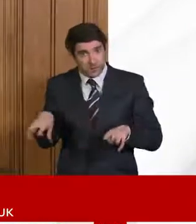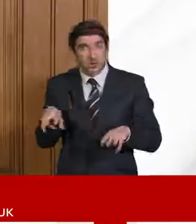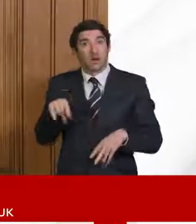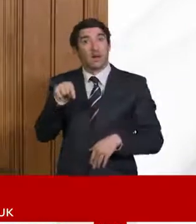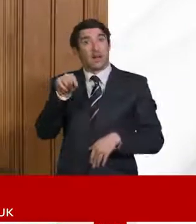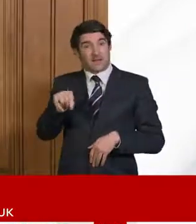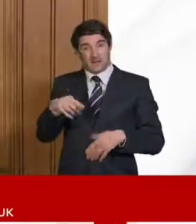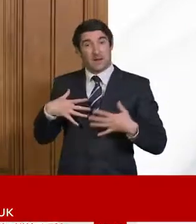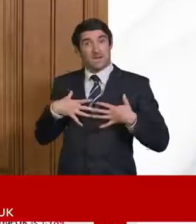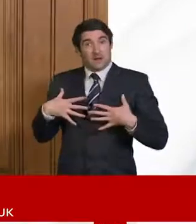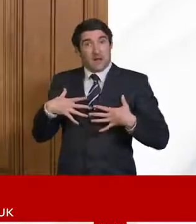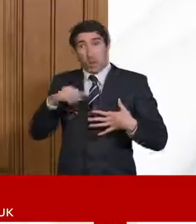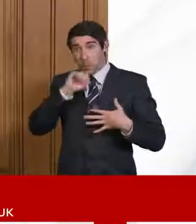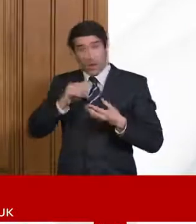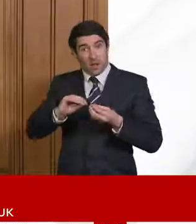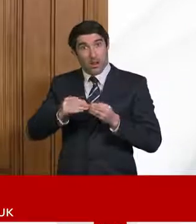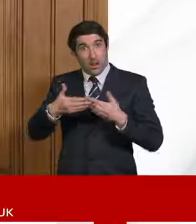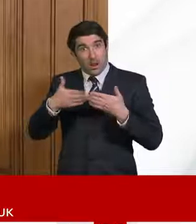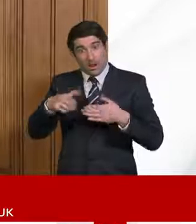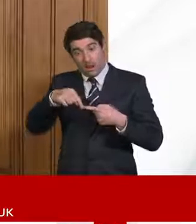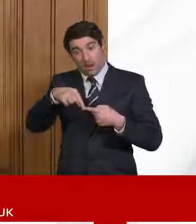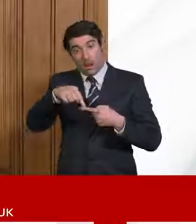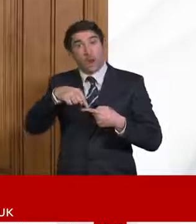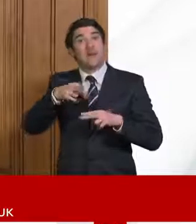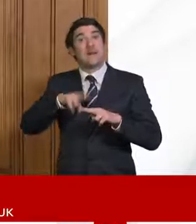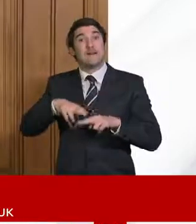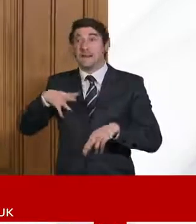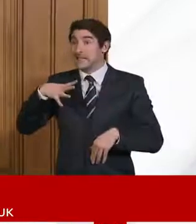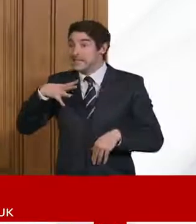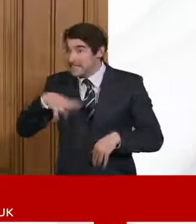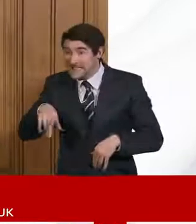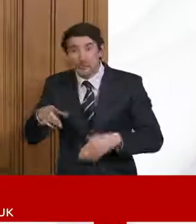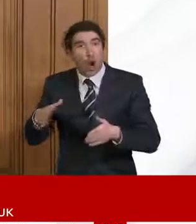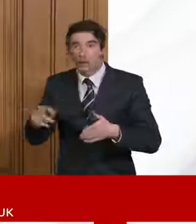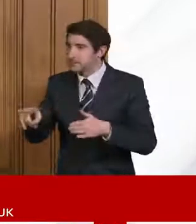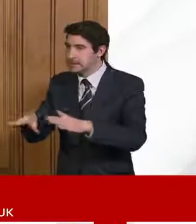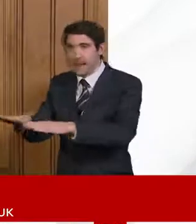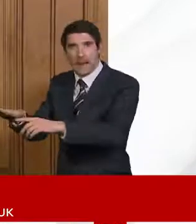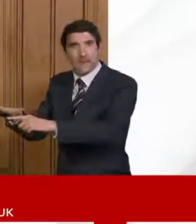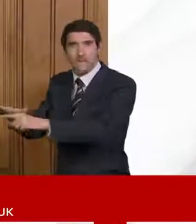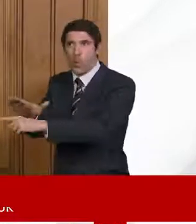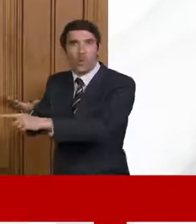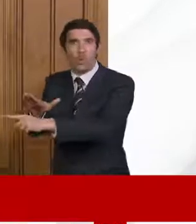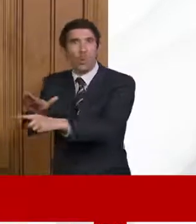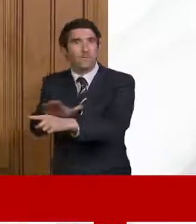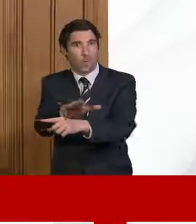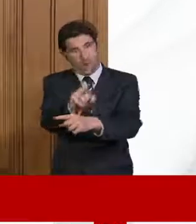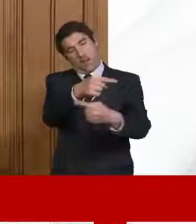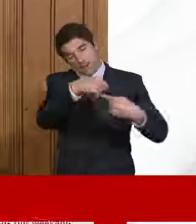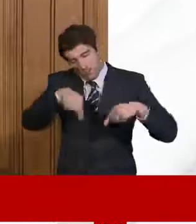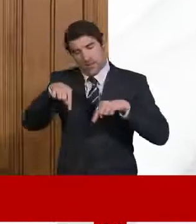will be ready to come on stream later in the week, should we need to surge out of our hospitals into the XL, into